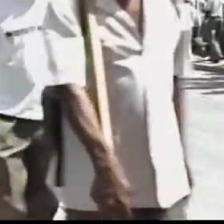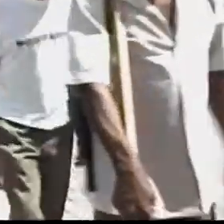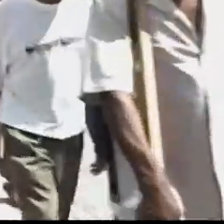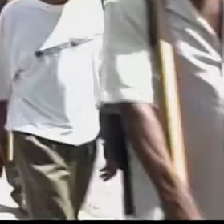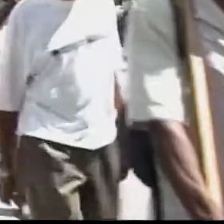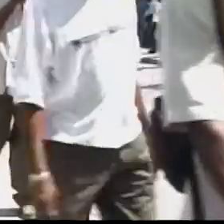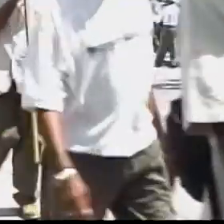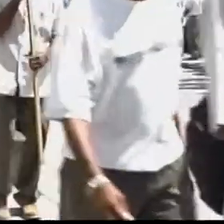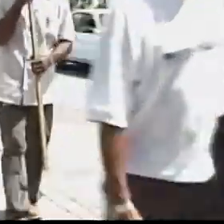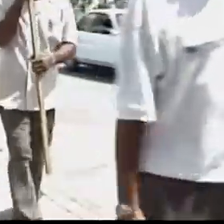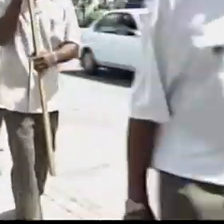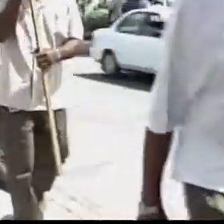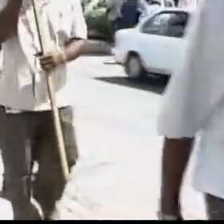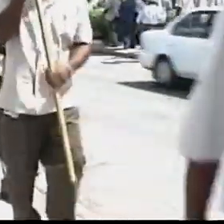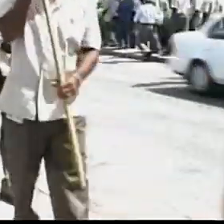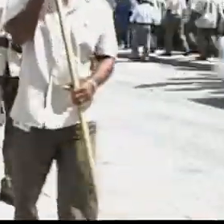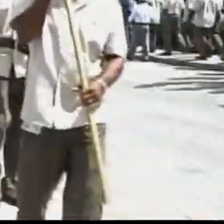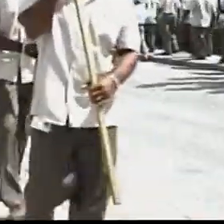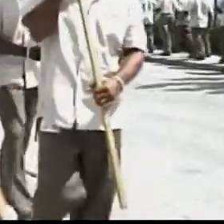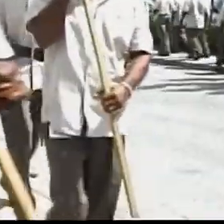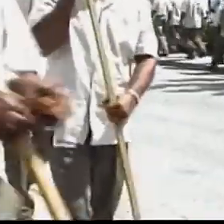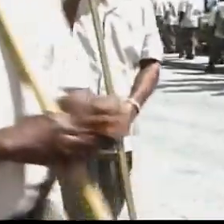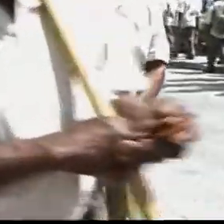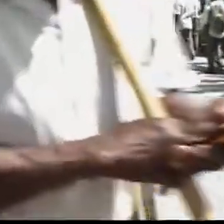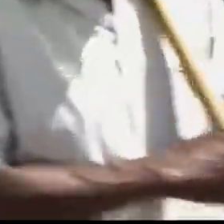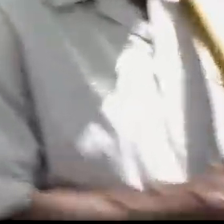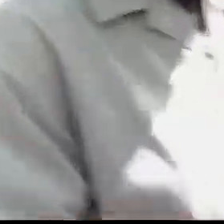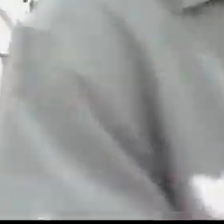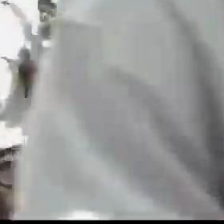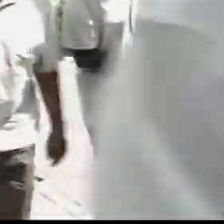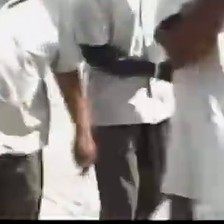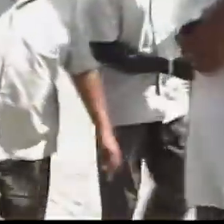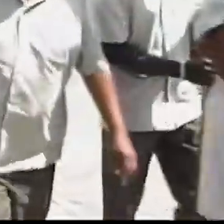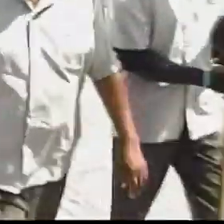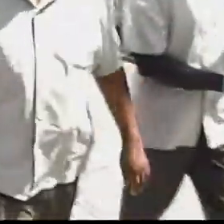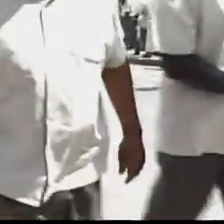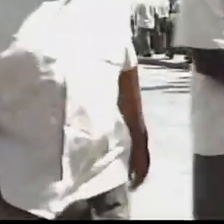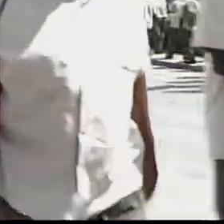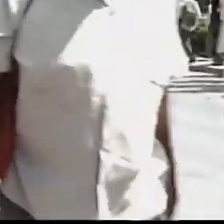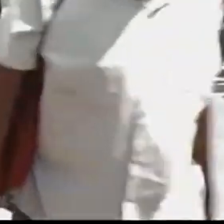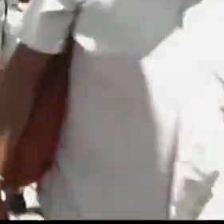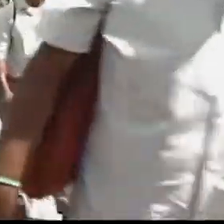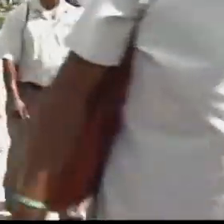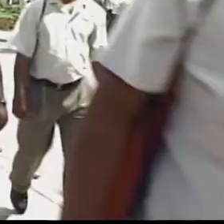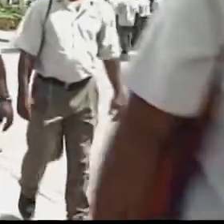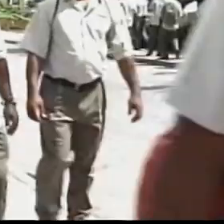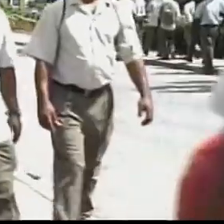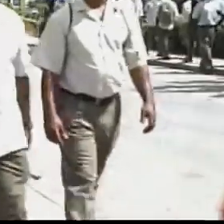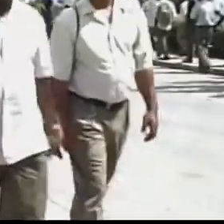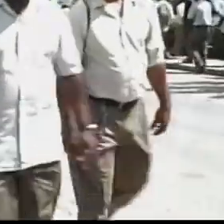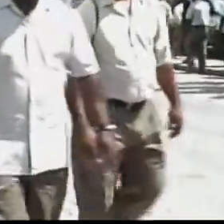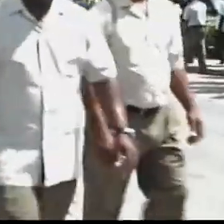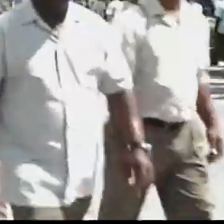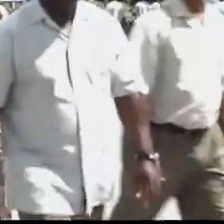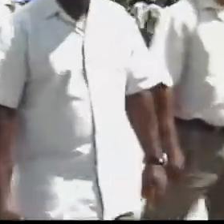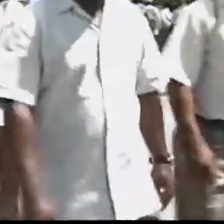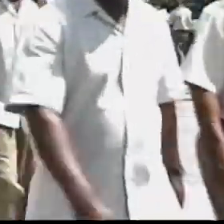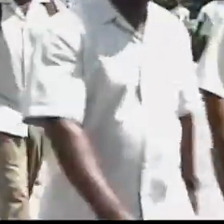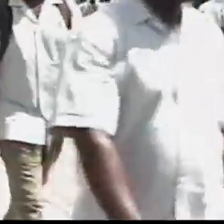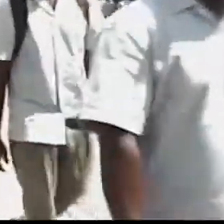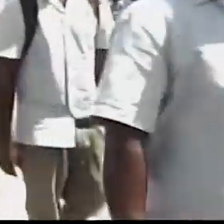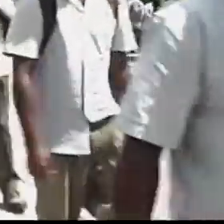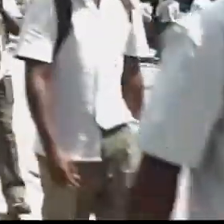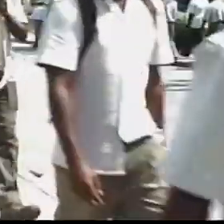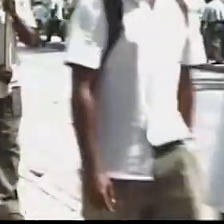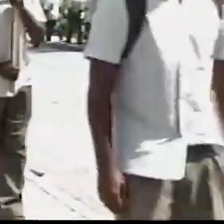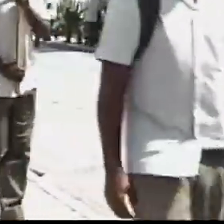increments owed to them. Several workers again gathered in front of the authority's new headquarters here in the Pine, bearing placards with their